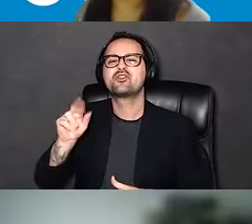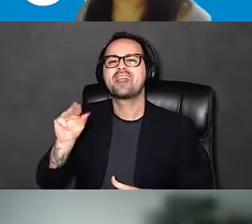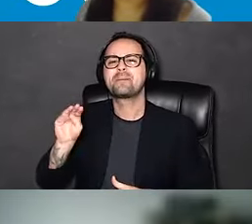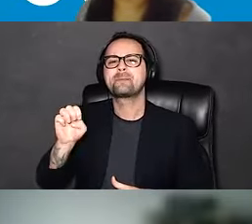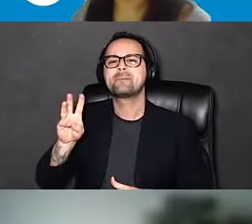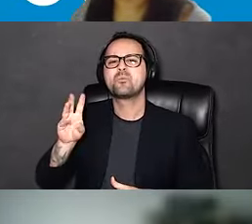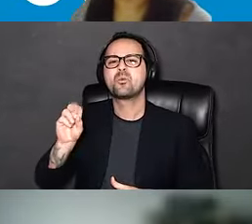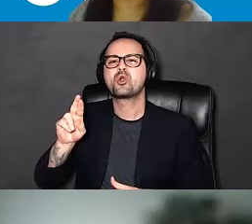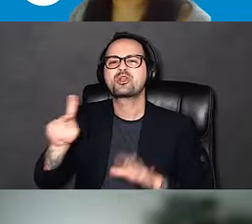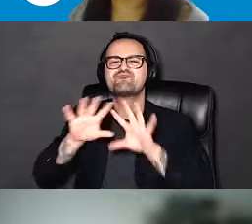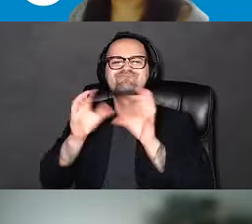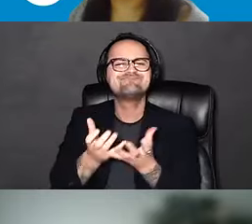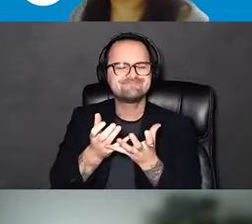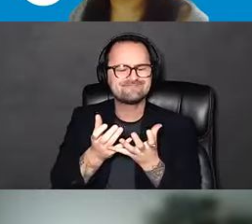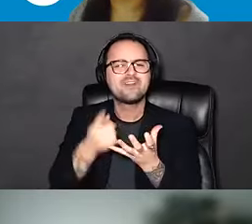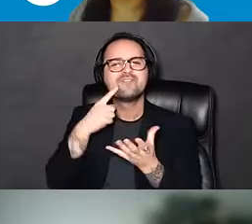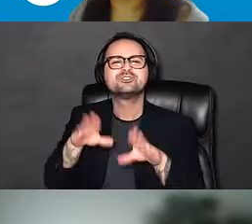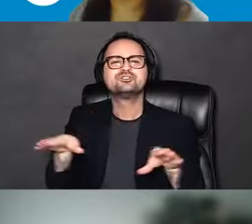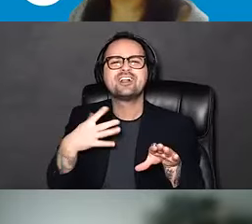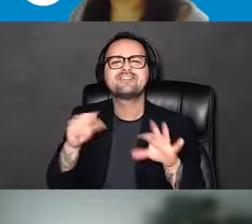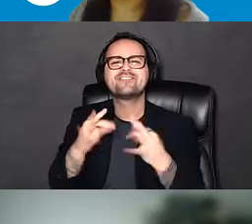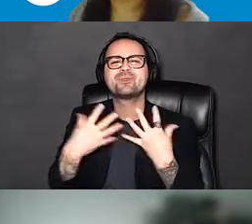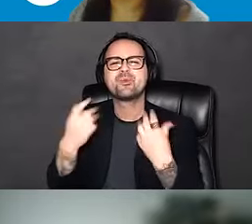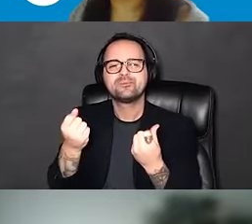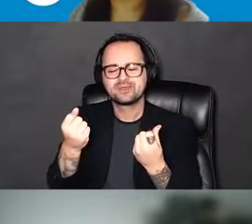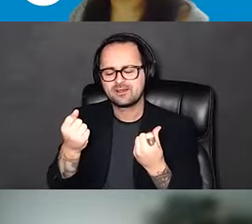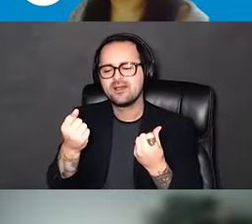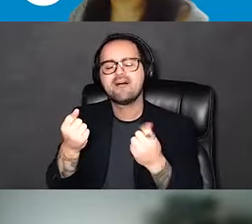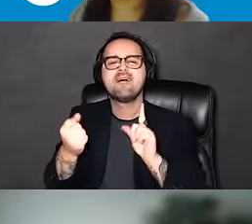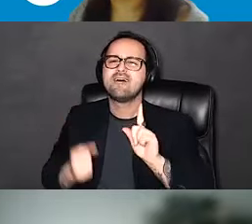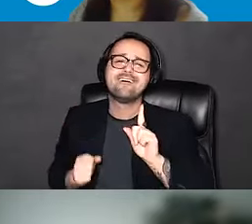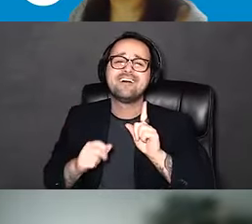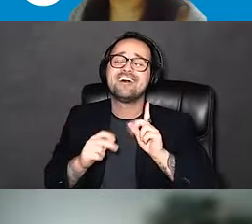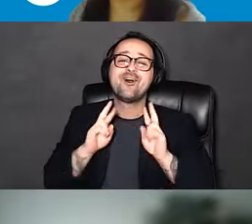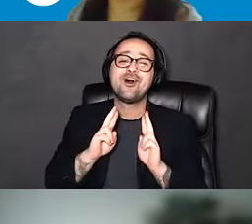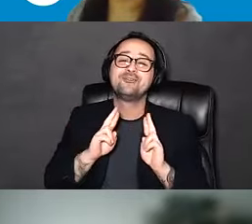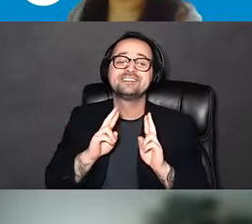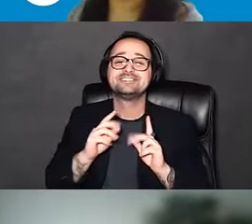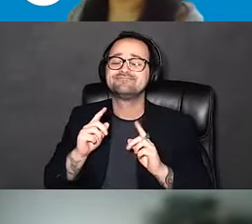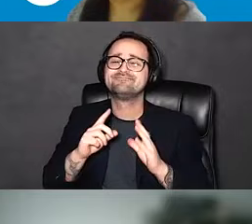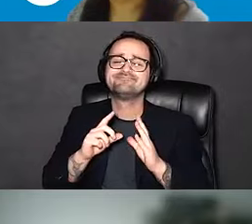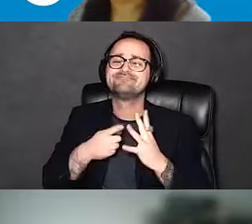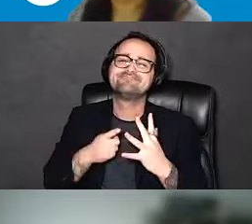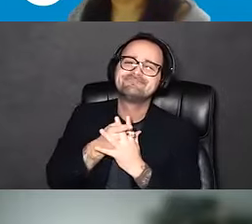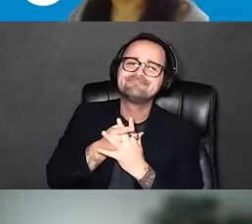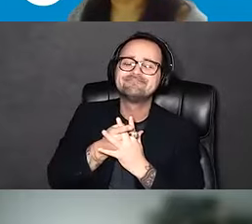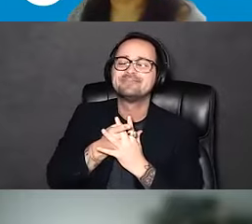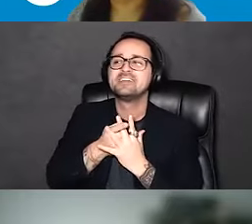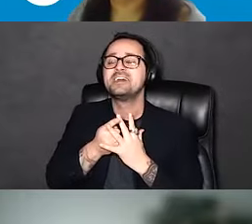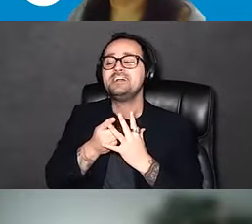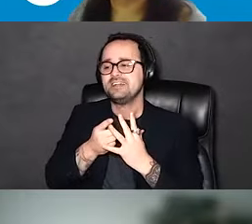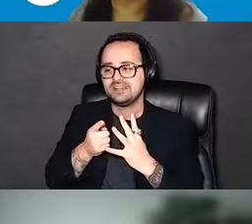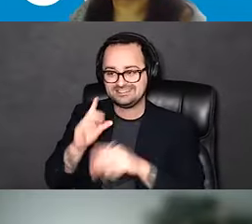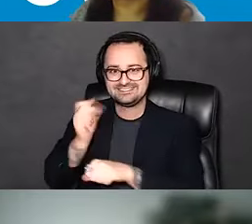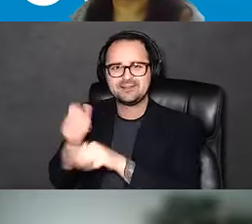system of child and family well-being. And I hope what has come through is that the idea is make this